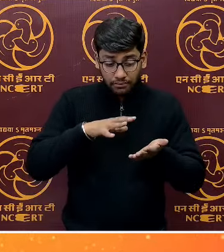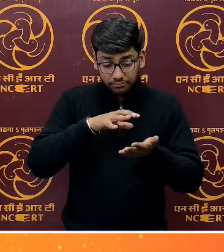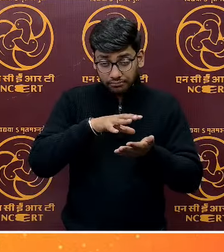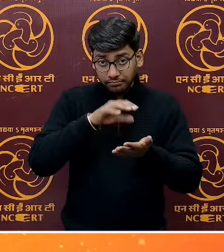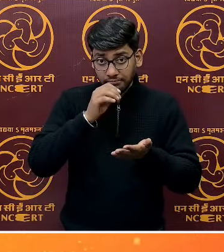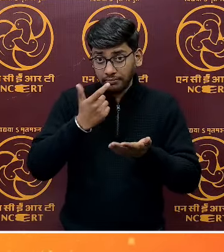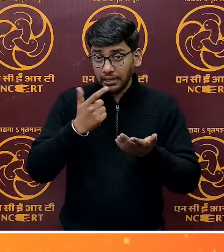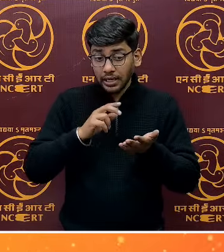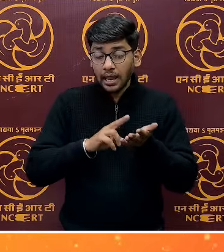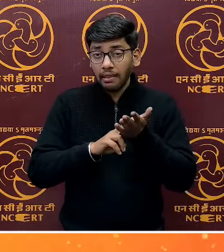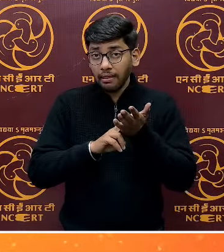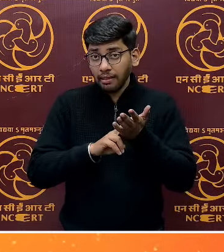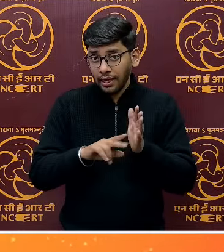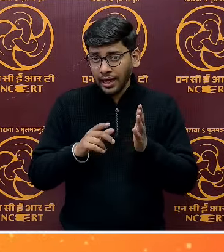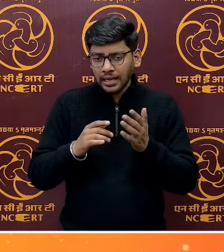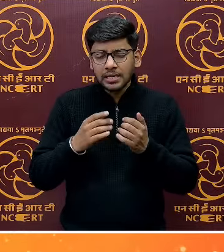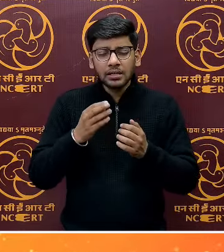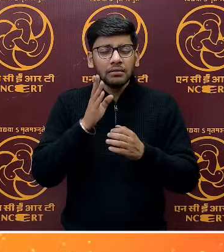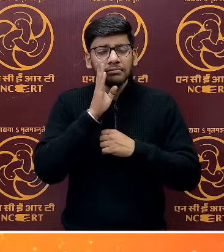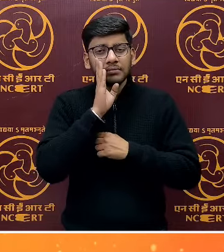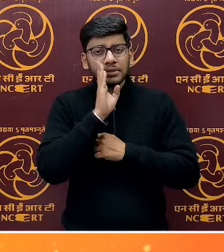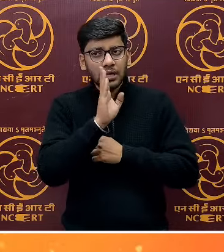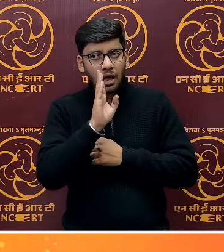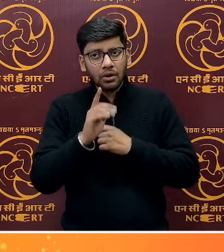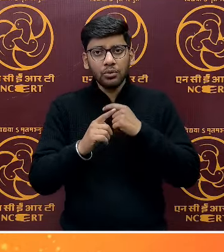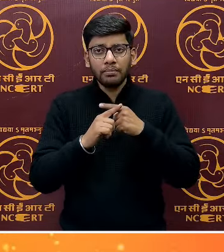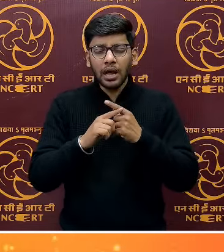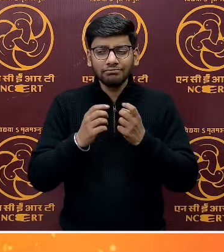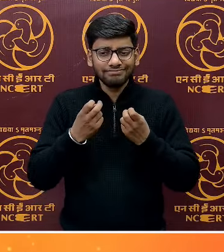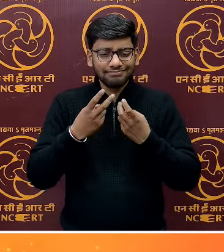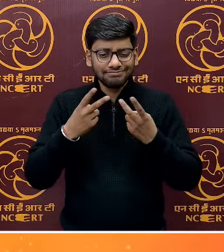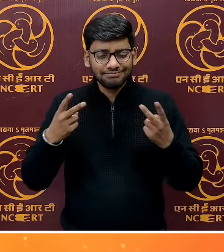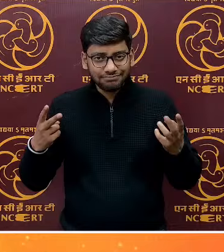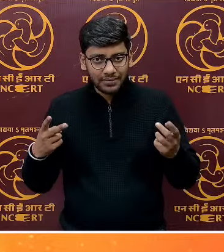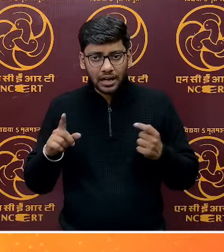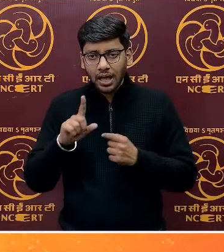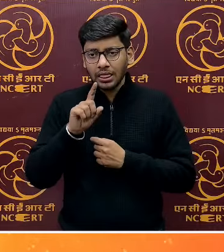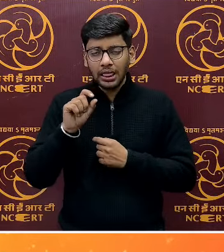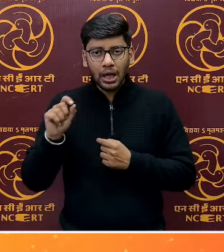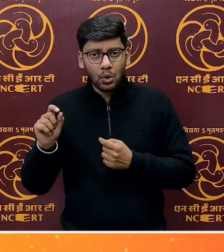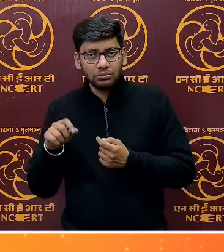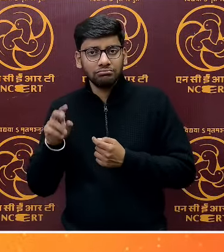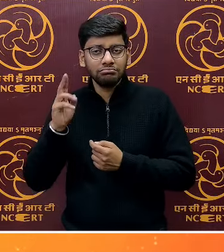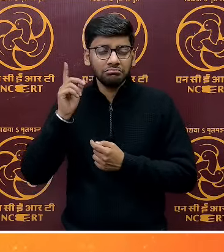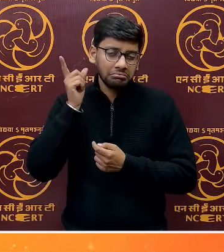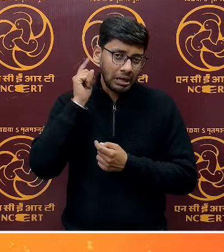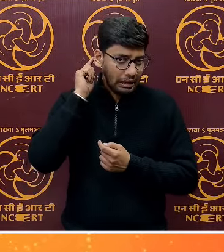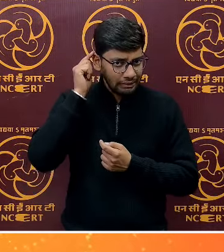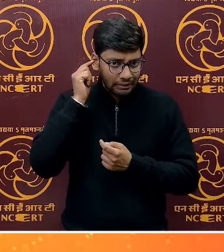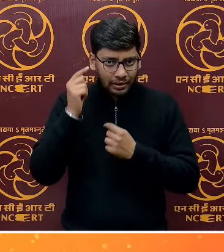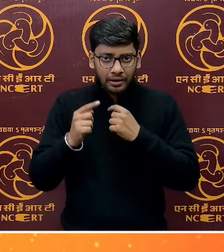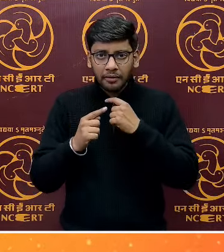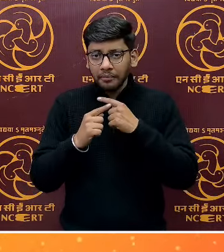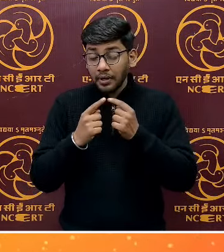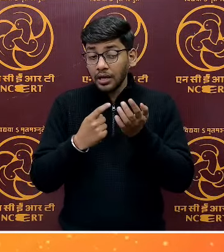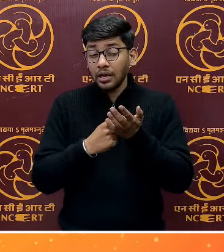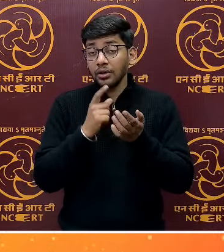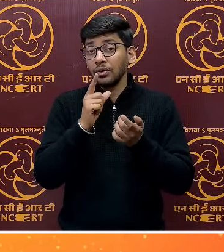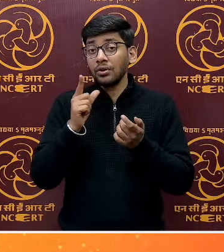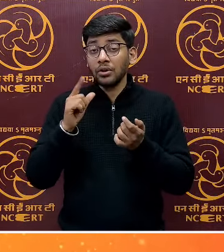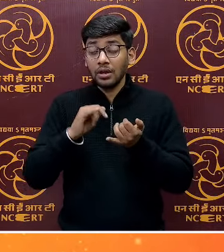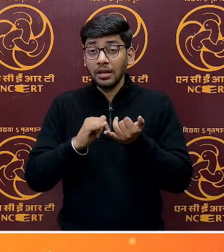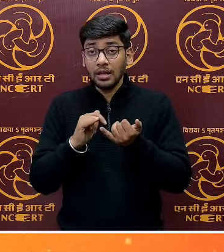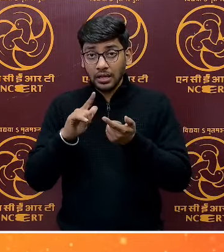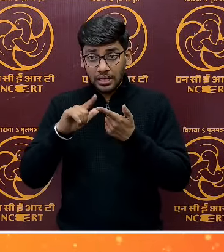from nature's sounds for thousands of years, the rustle that the leaves make in